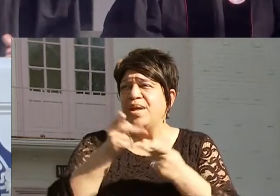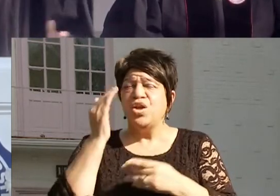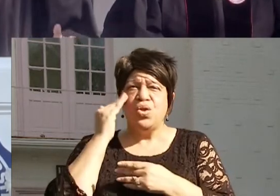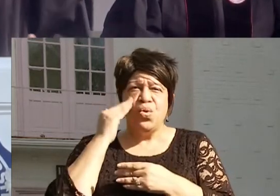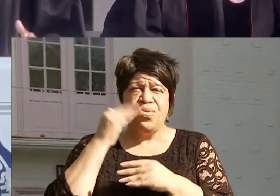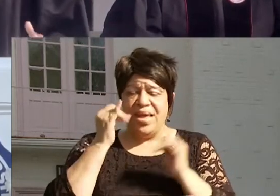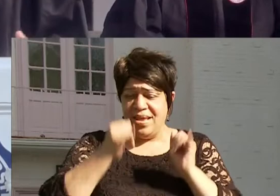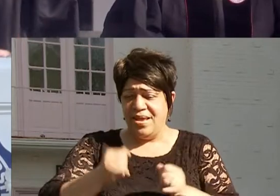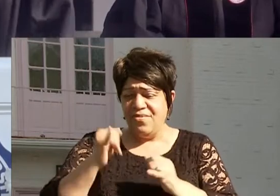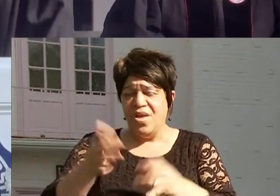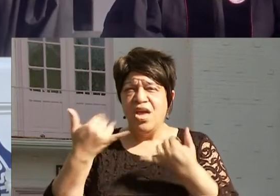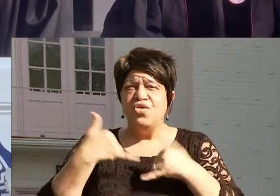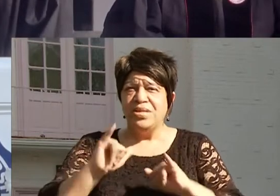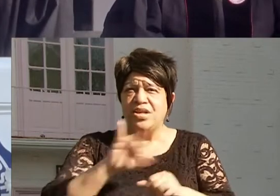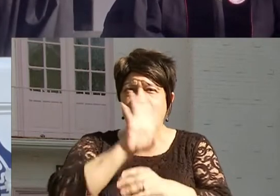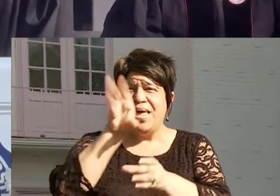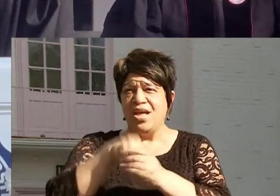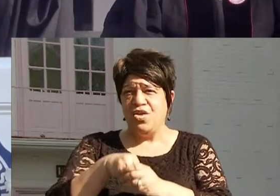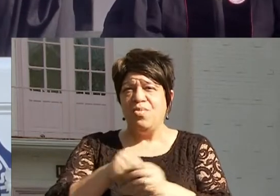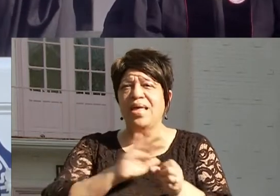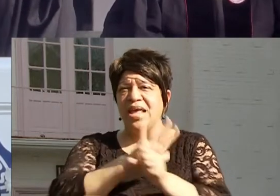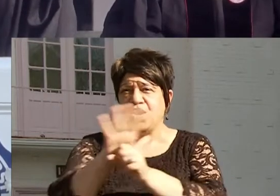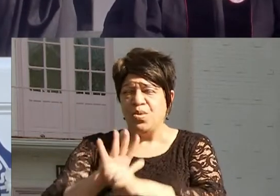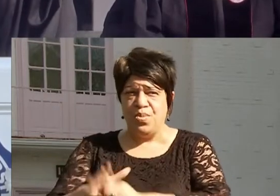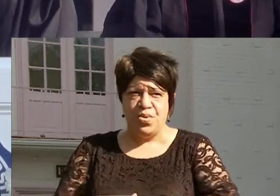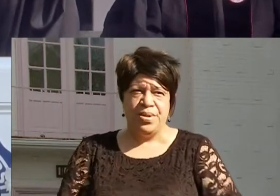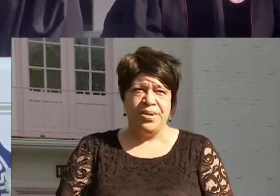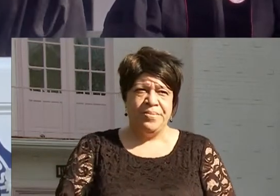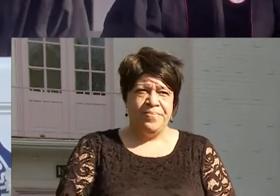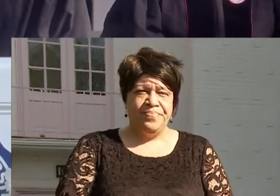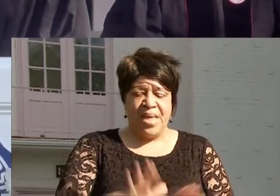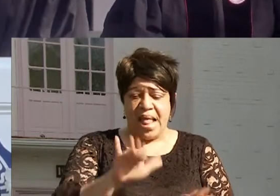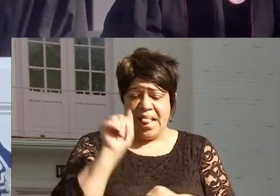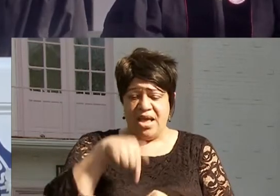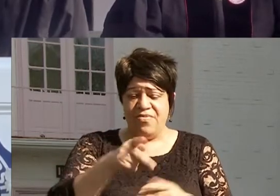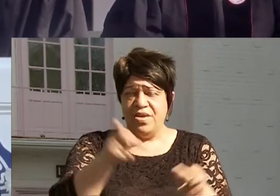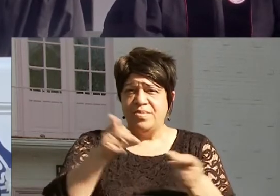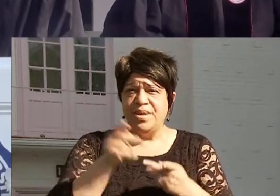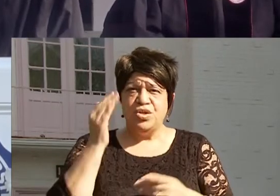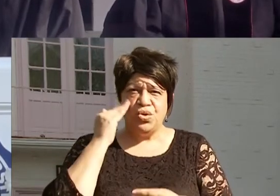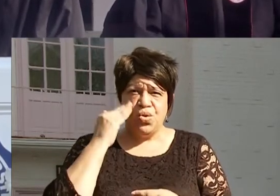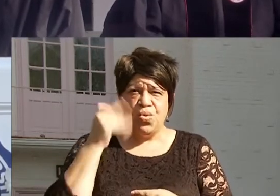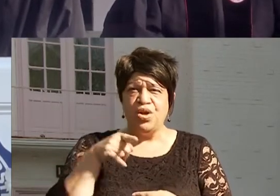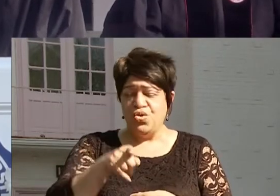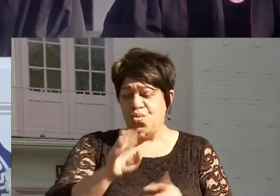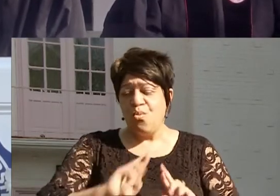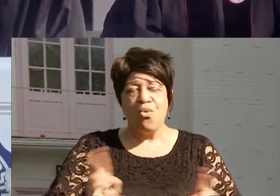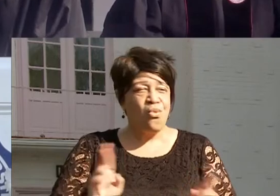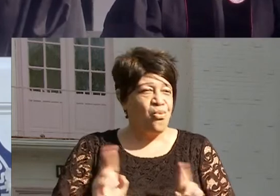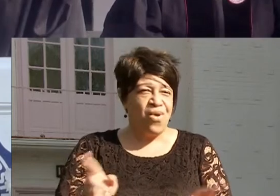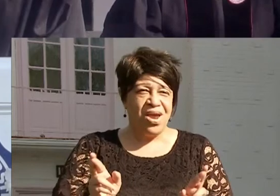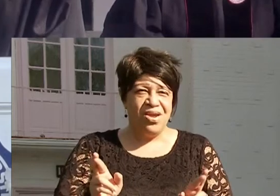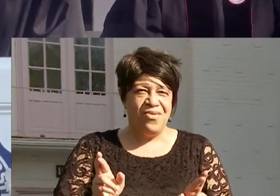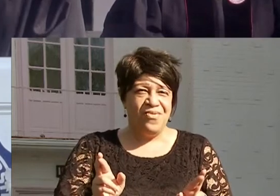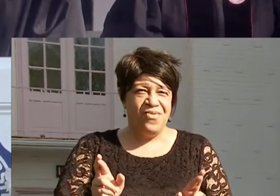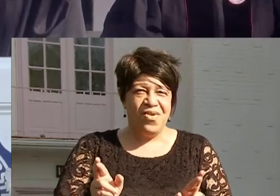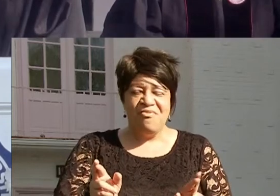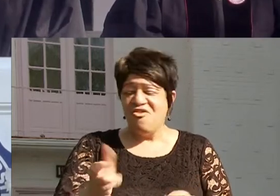you can still be inclusive in your community. Leave this place knowing that you are ready for most